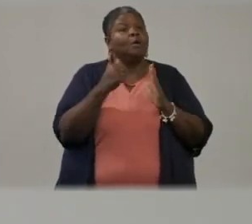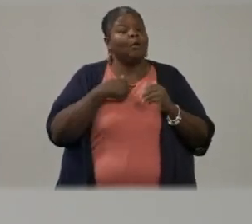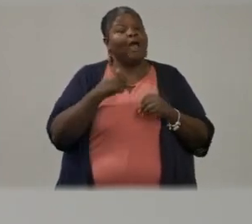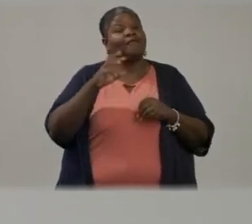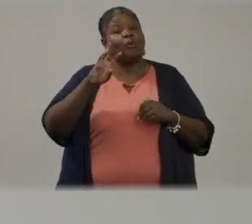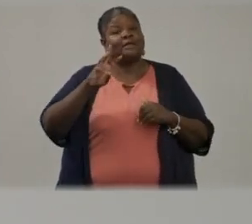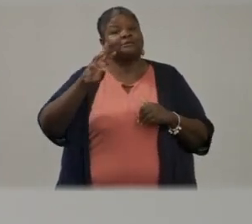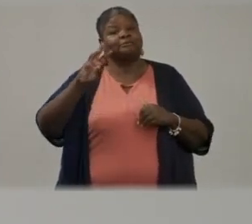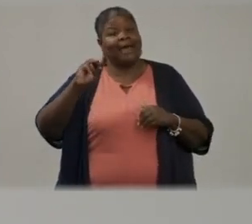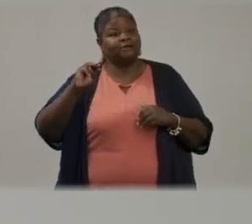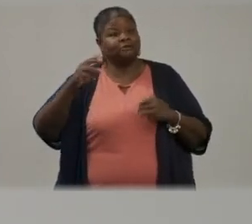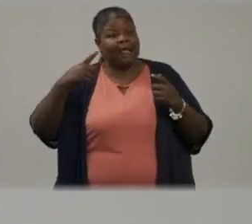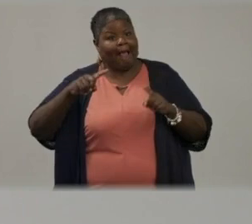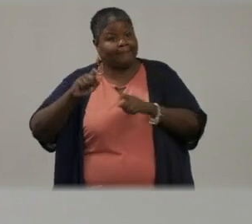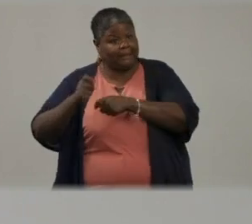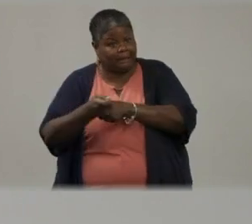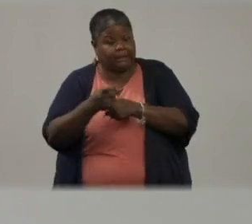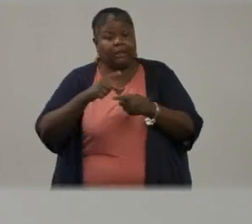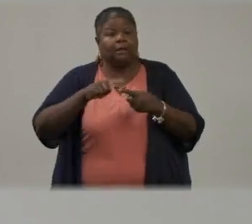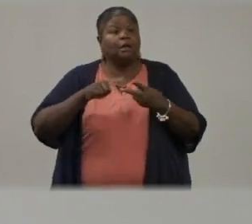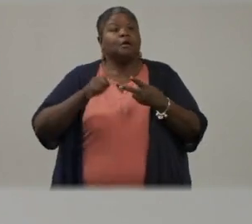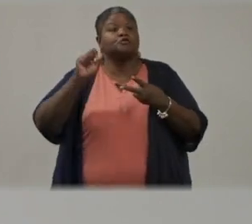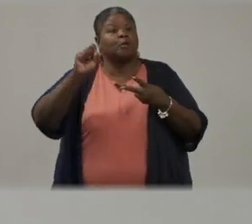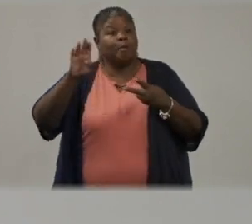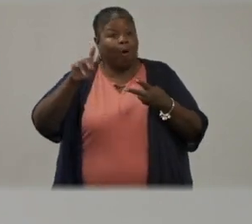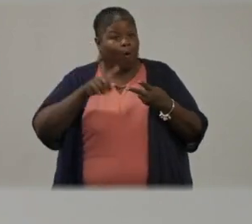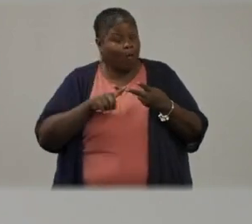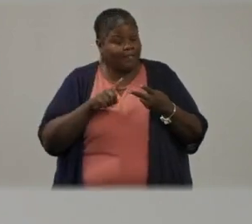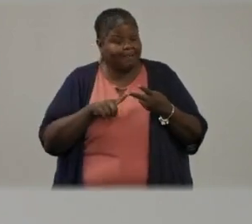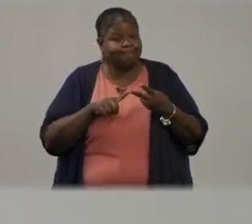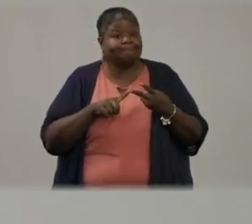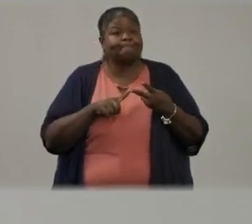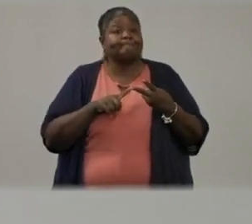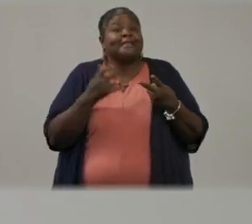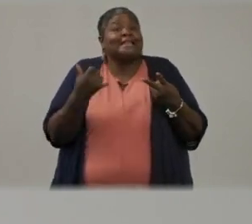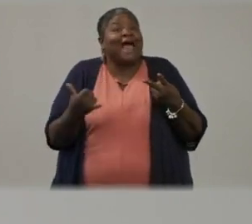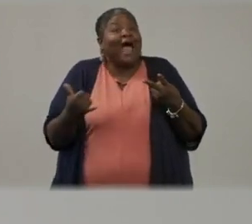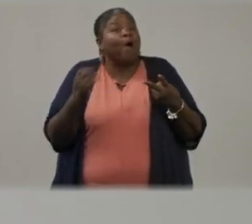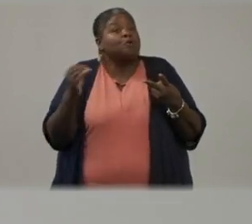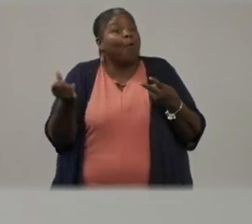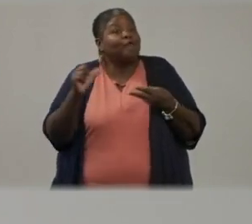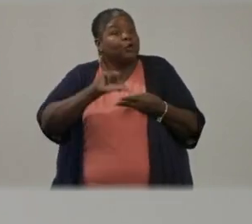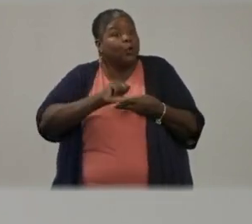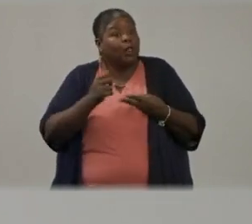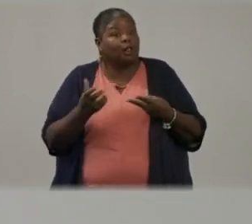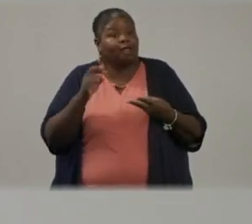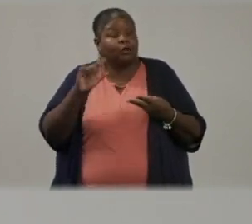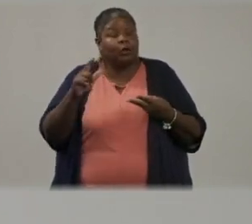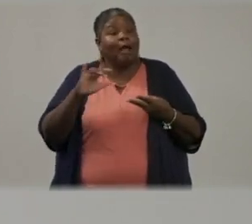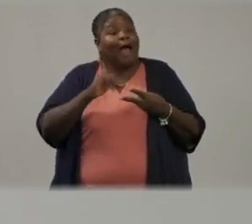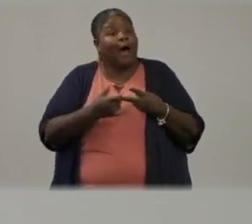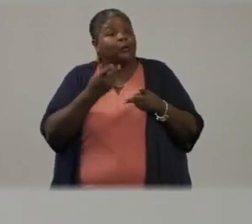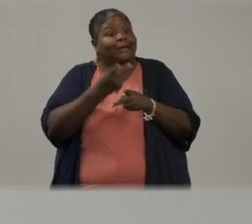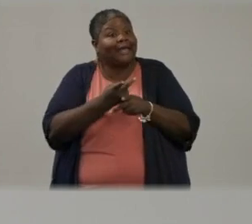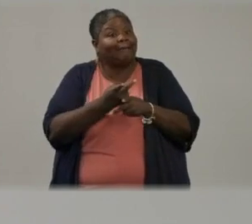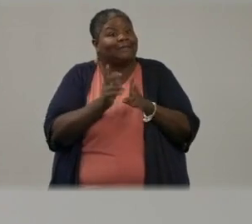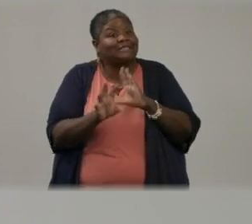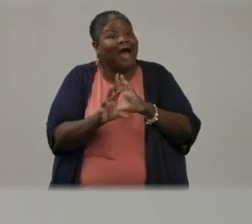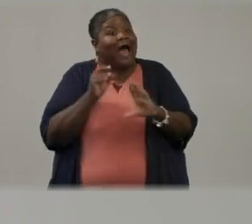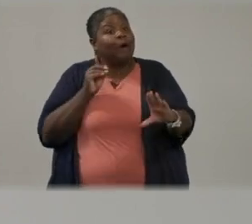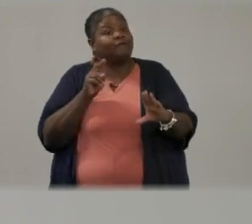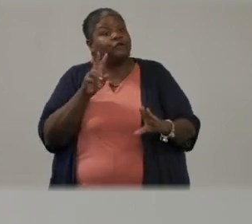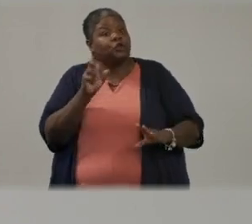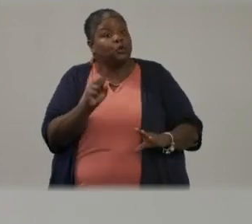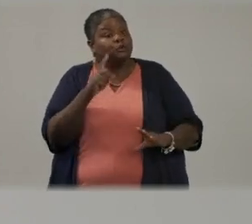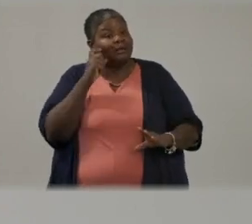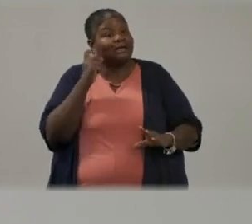Management Open happening, we have Super Bowl happening, and now we have no fuel. How do we keep this out of the news?